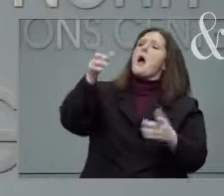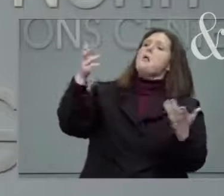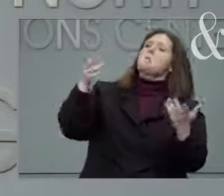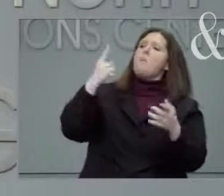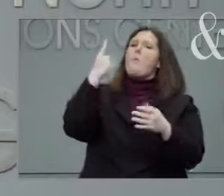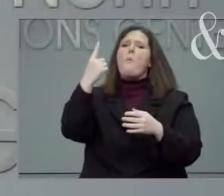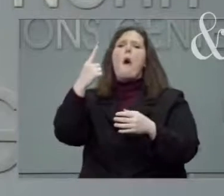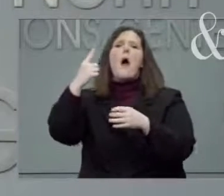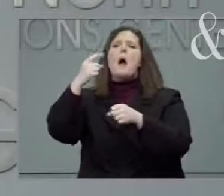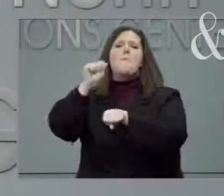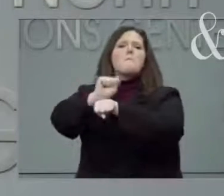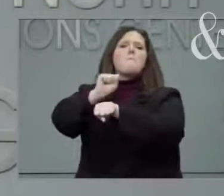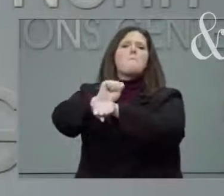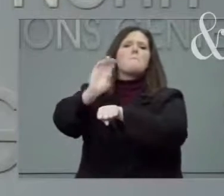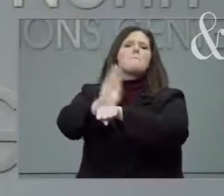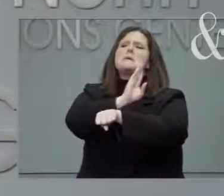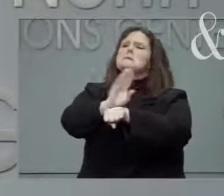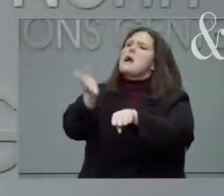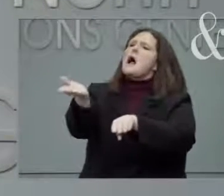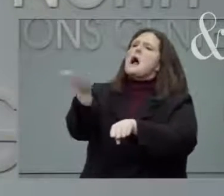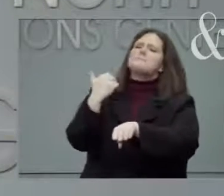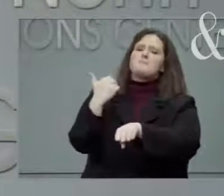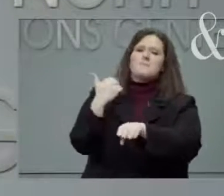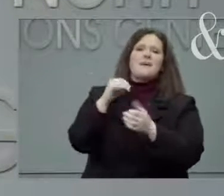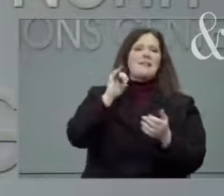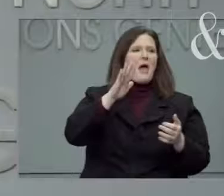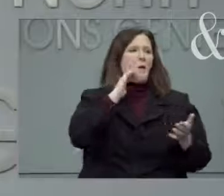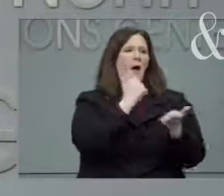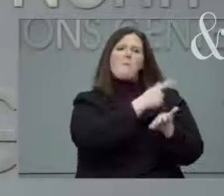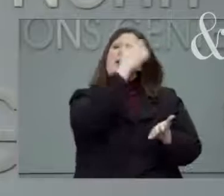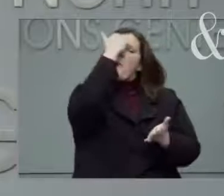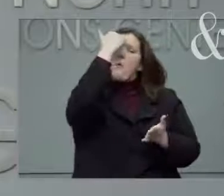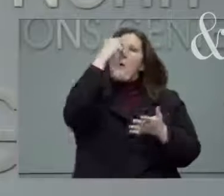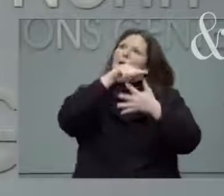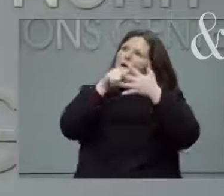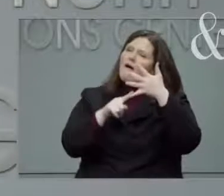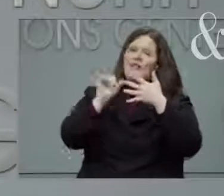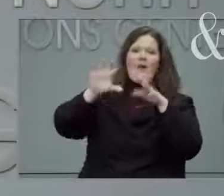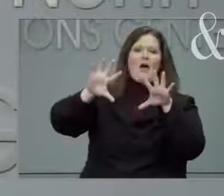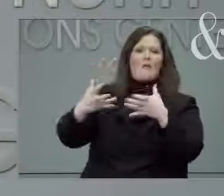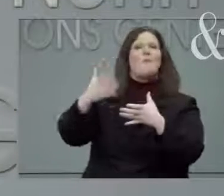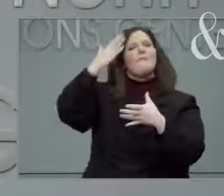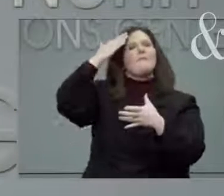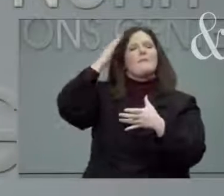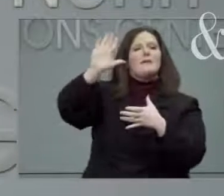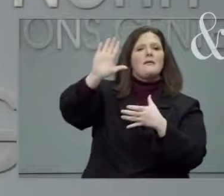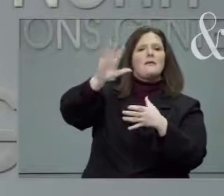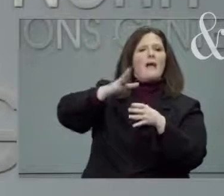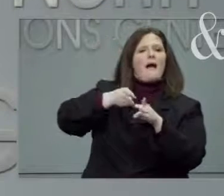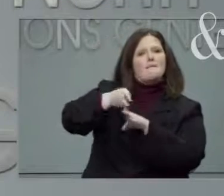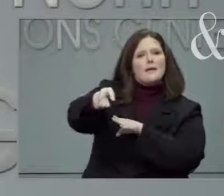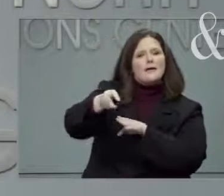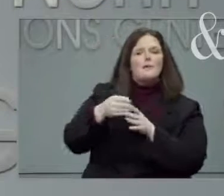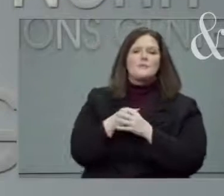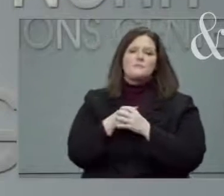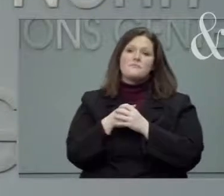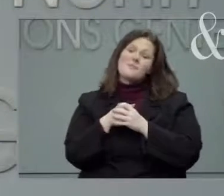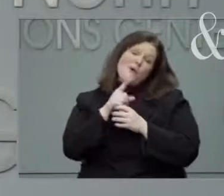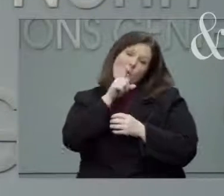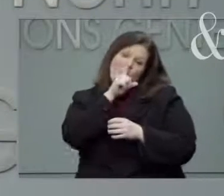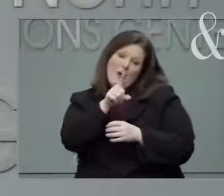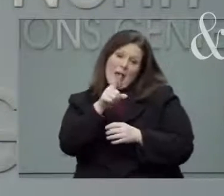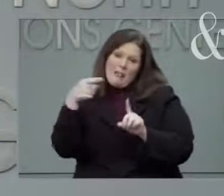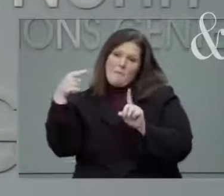would naturally limit the field. At the end of the day, we need to get shots in arms. And